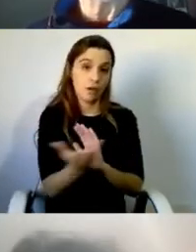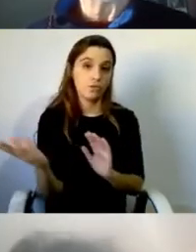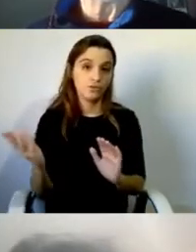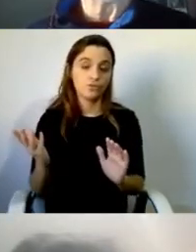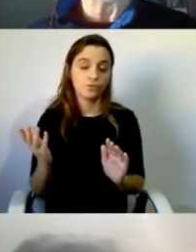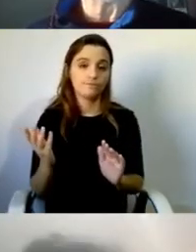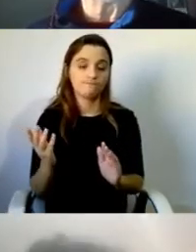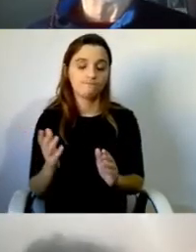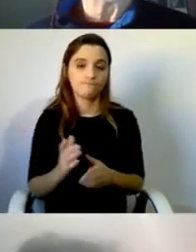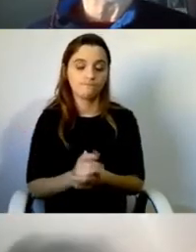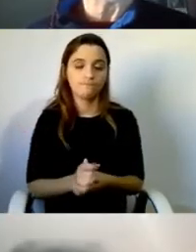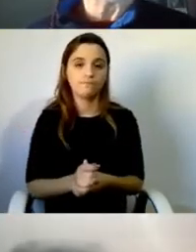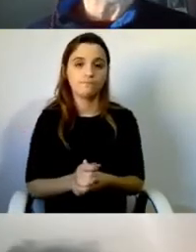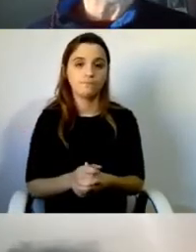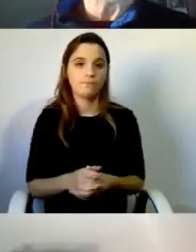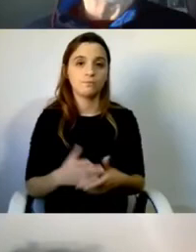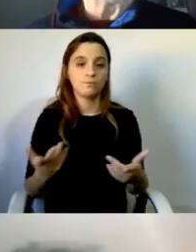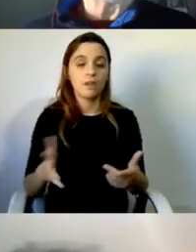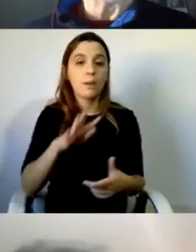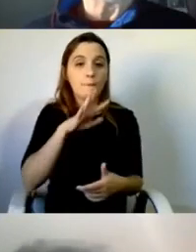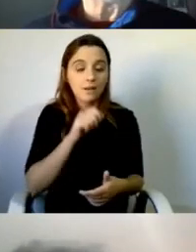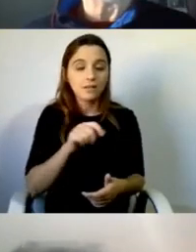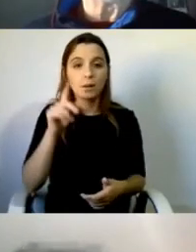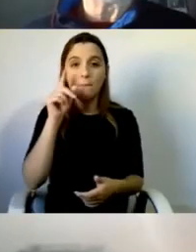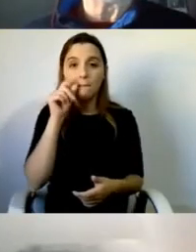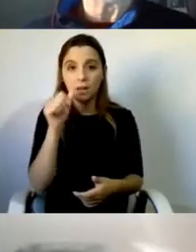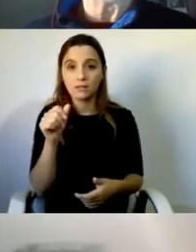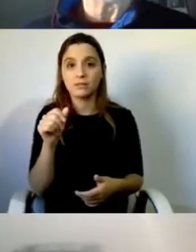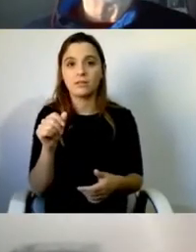Moms and dads never encouraged their disabled